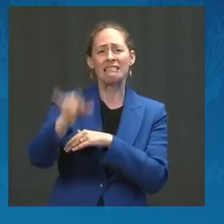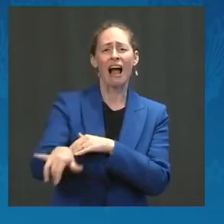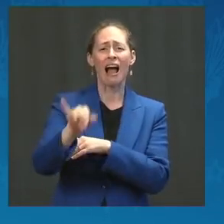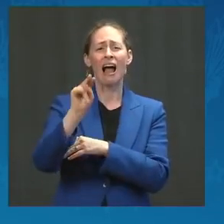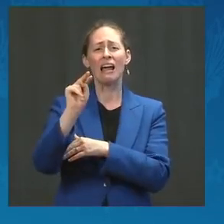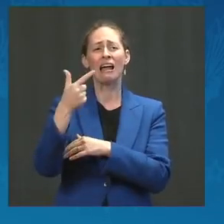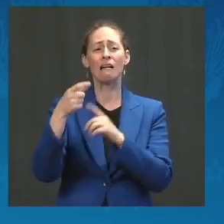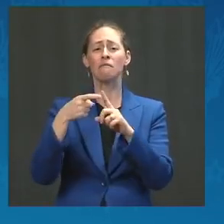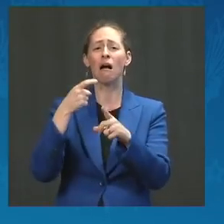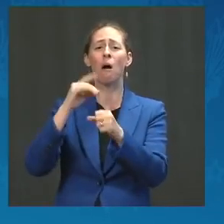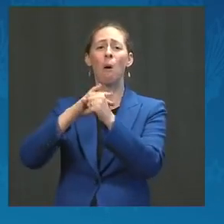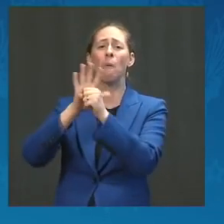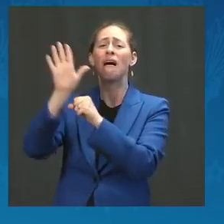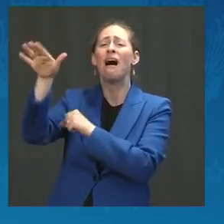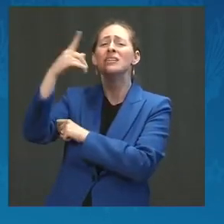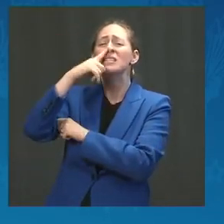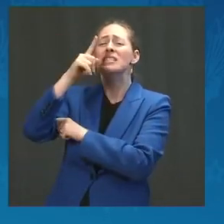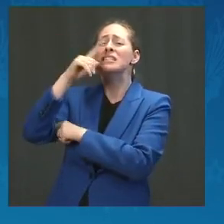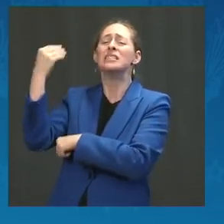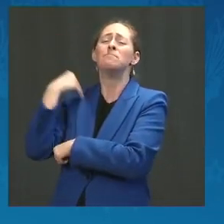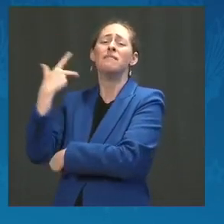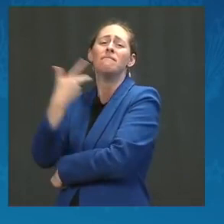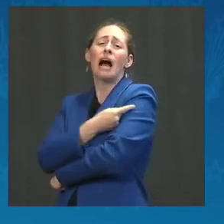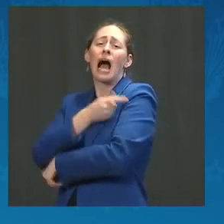"Doc, can I get the vaccine?"